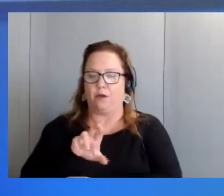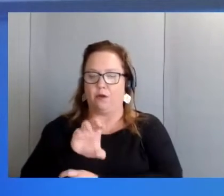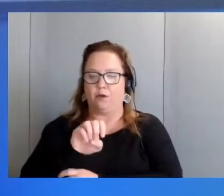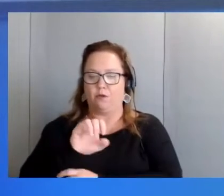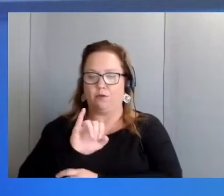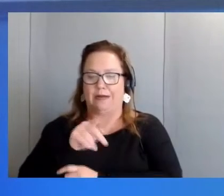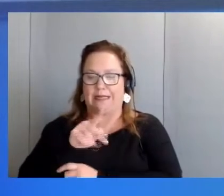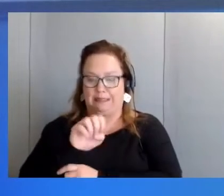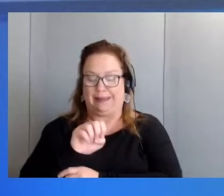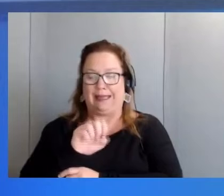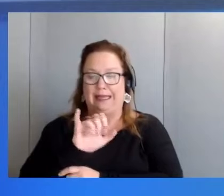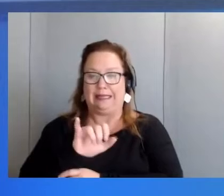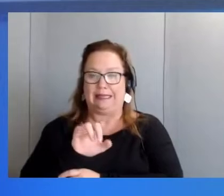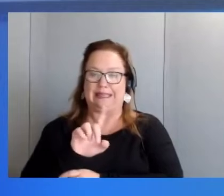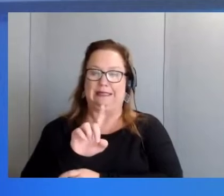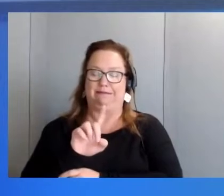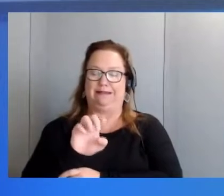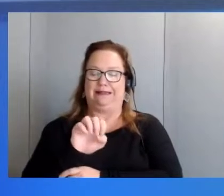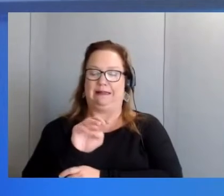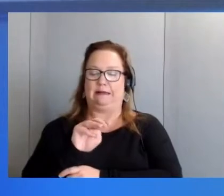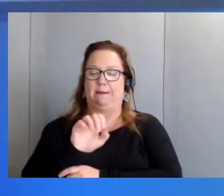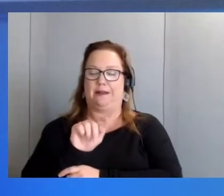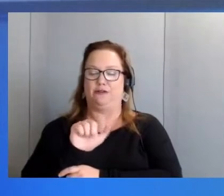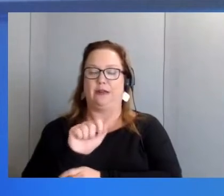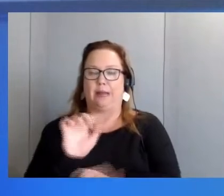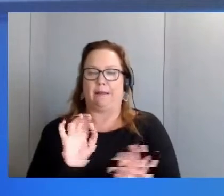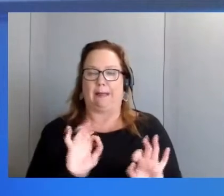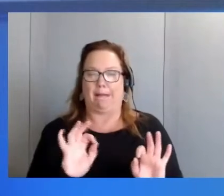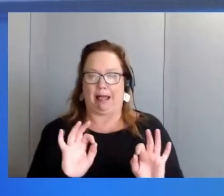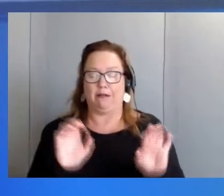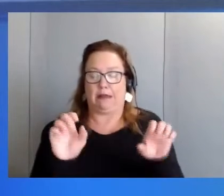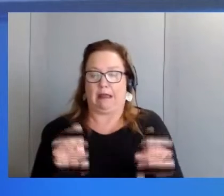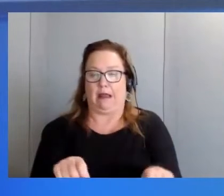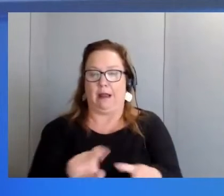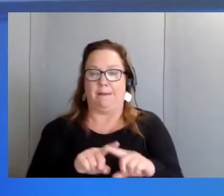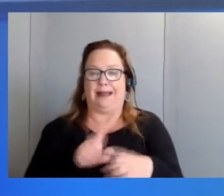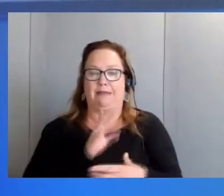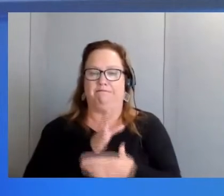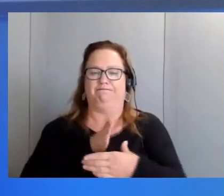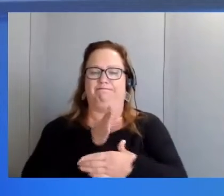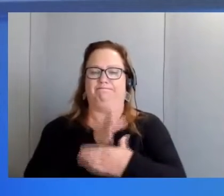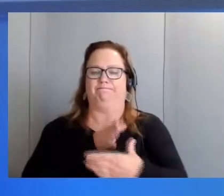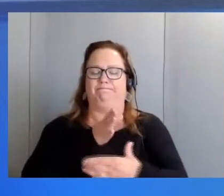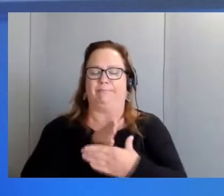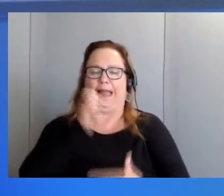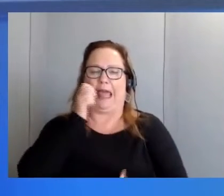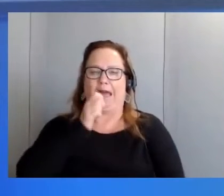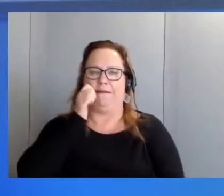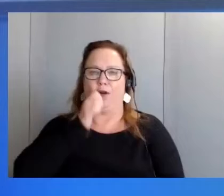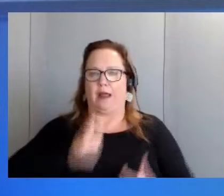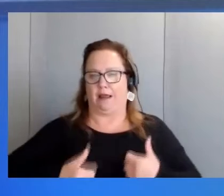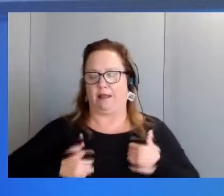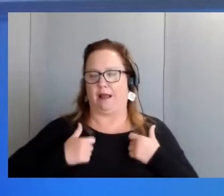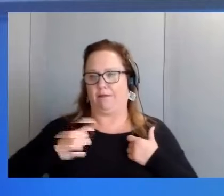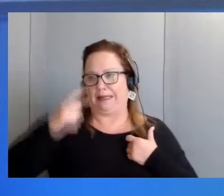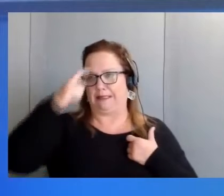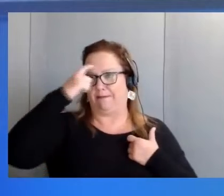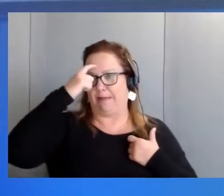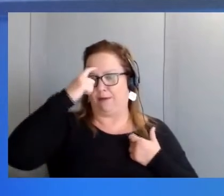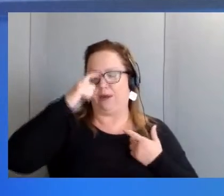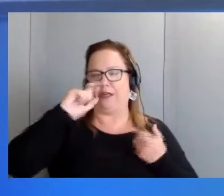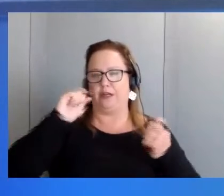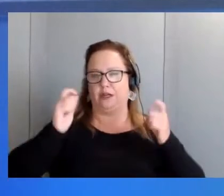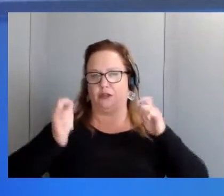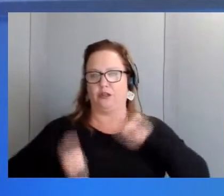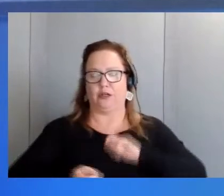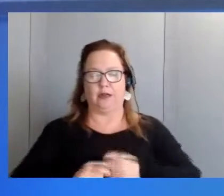So it can be very, very mild, but it's just interference with daily function due to memory and thinking changes. So MCI